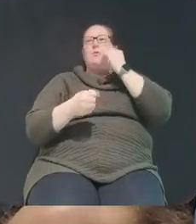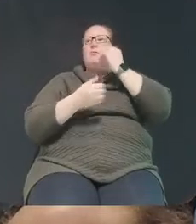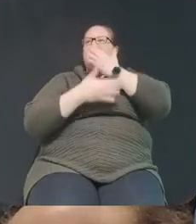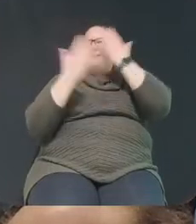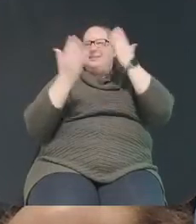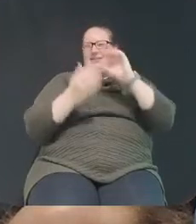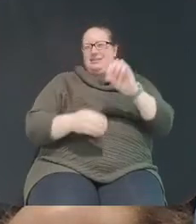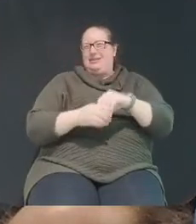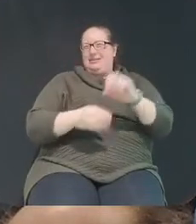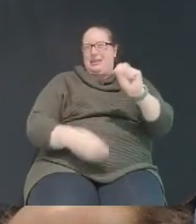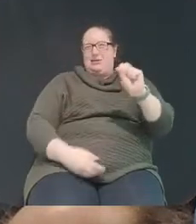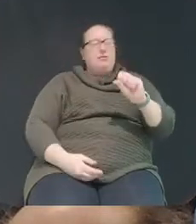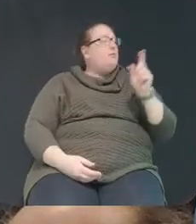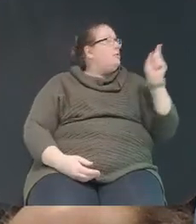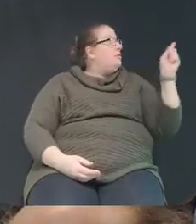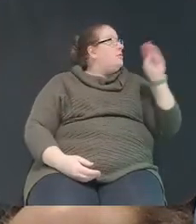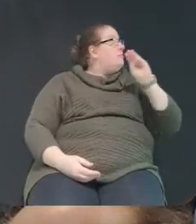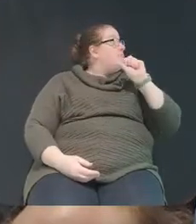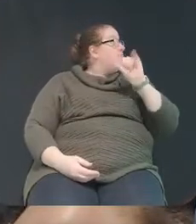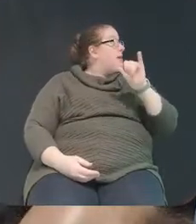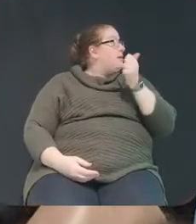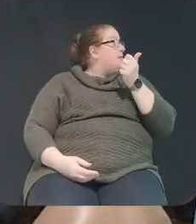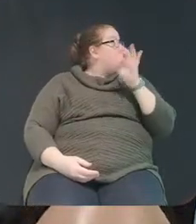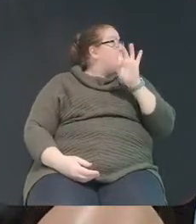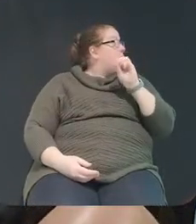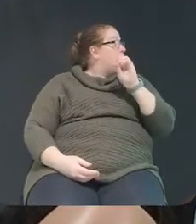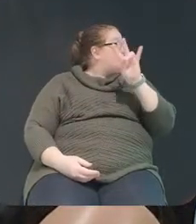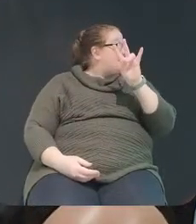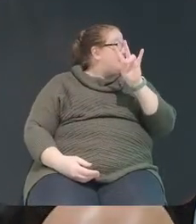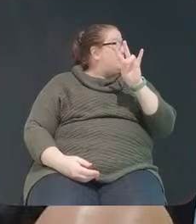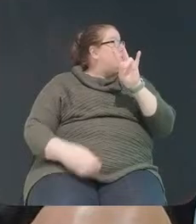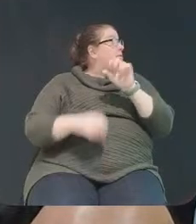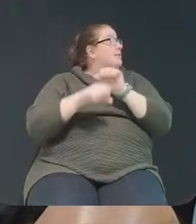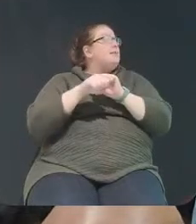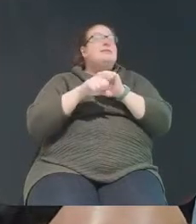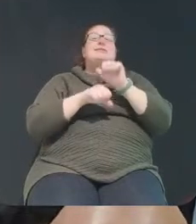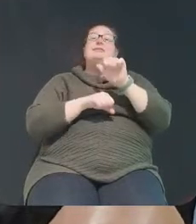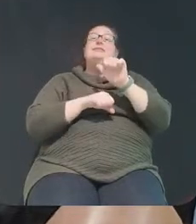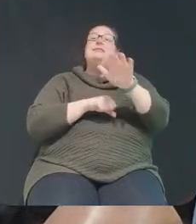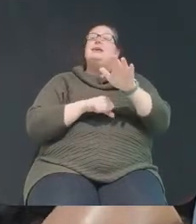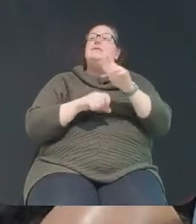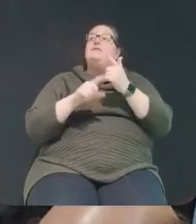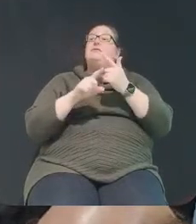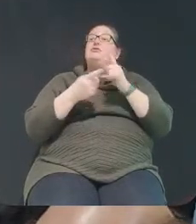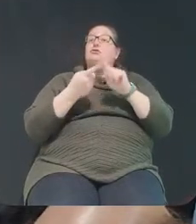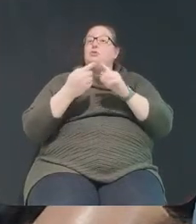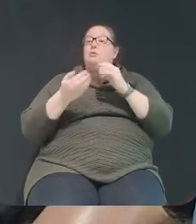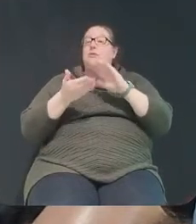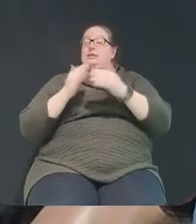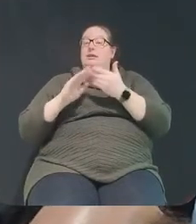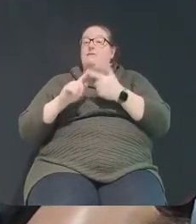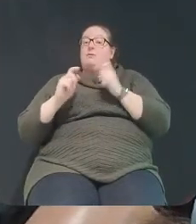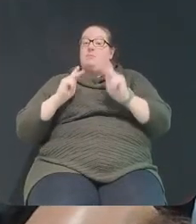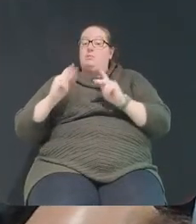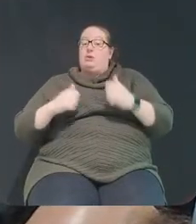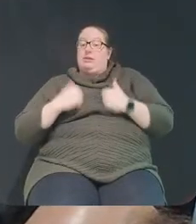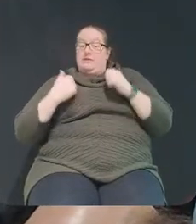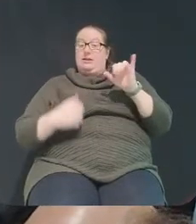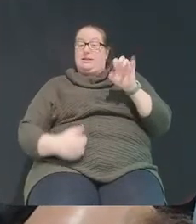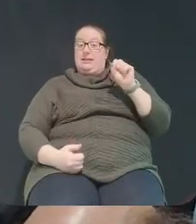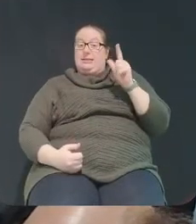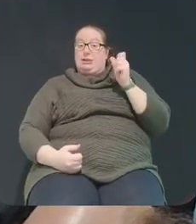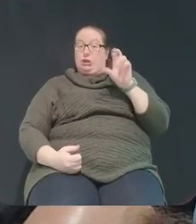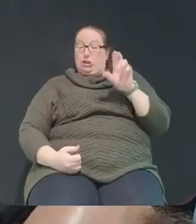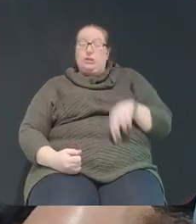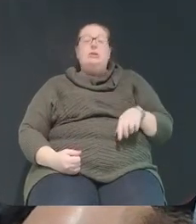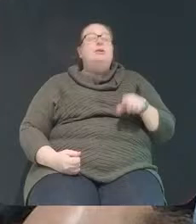This petition is from May 1907. It was sent to the city from residents along Yesler Way. The petitioners were complaining about a